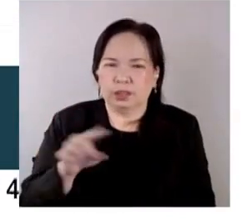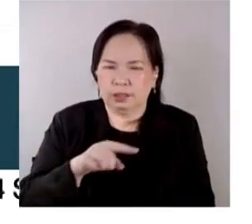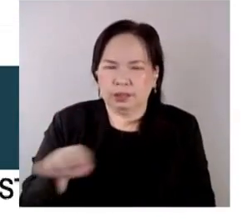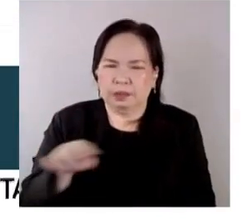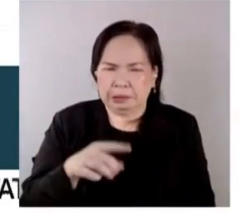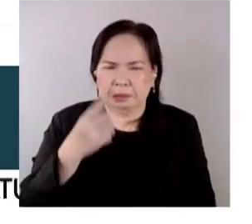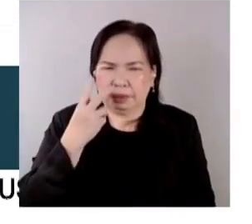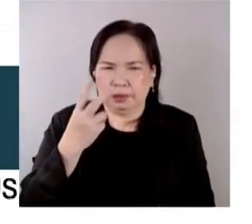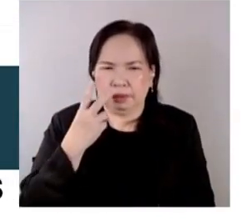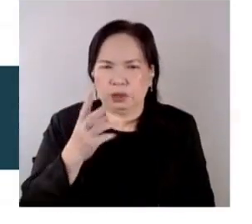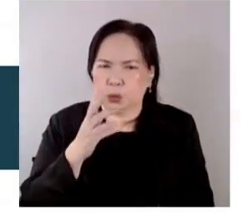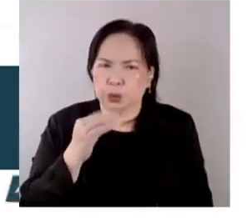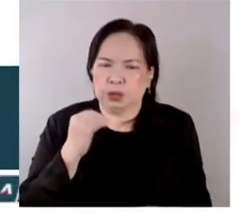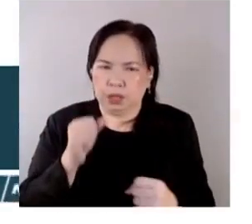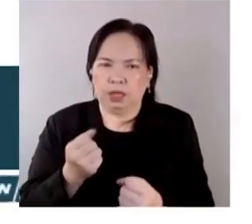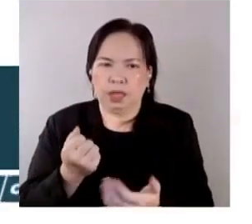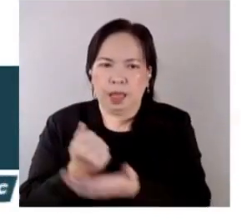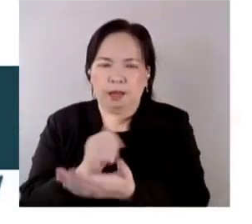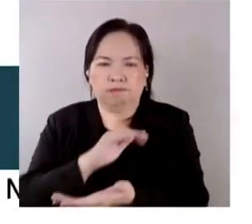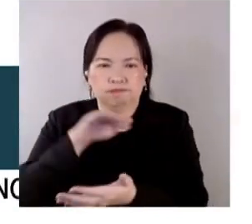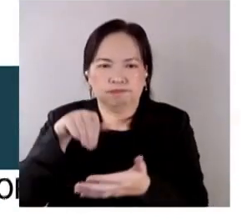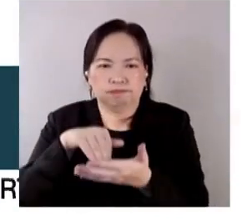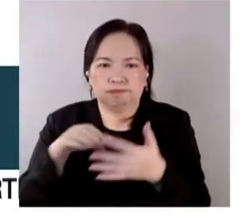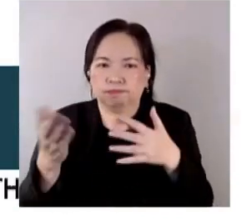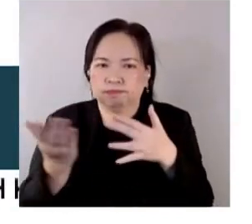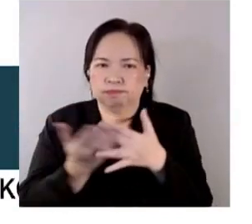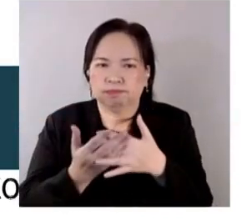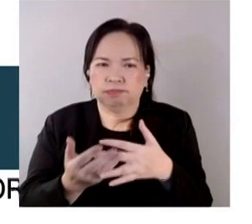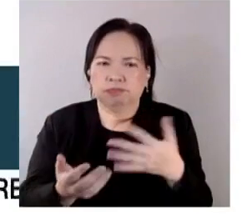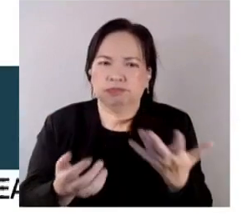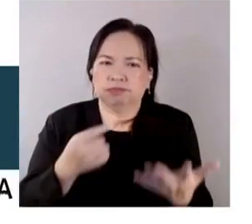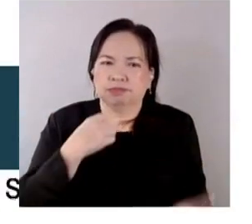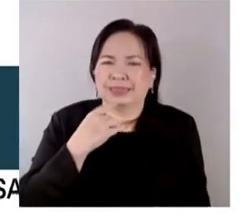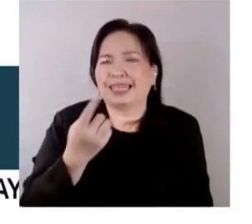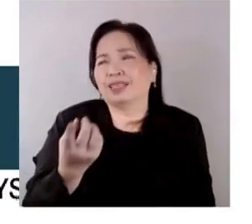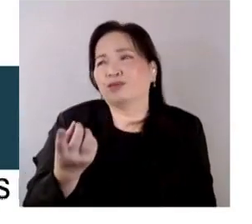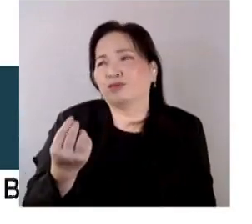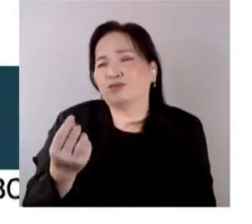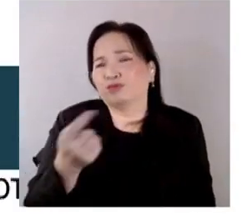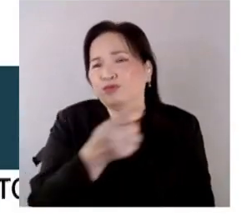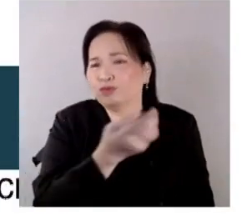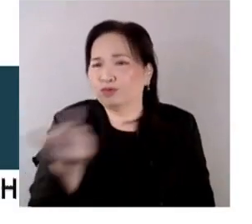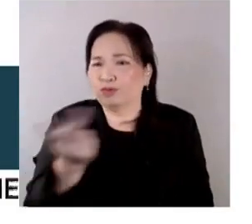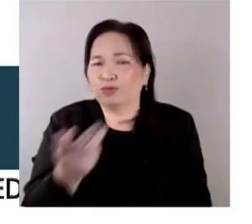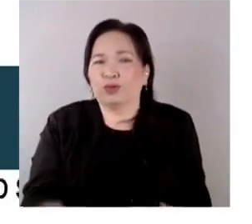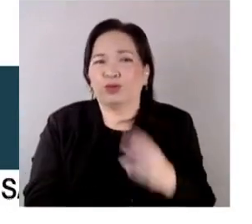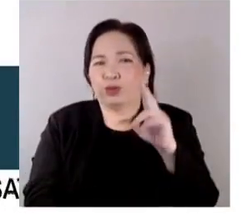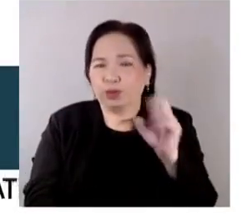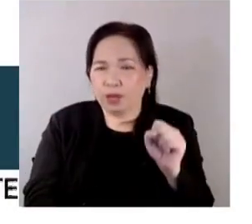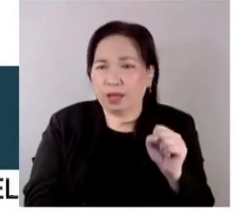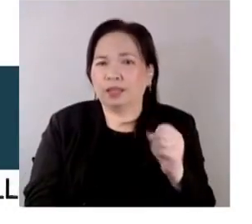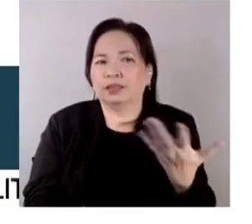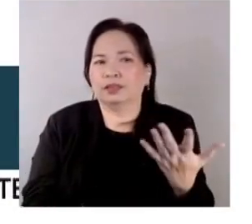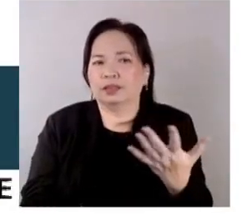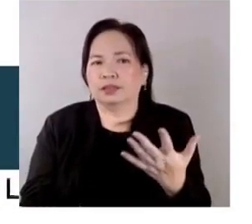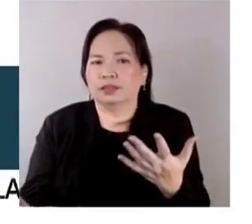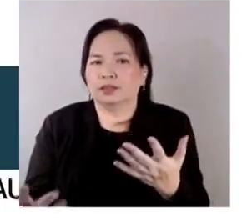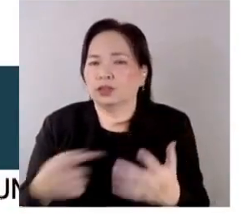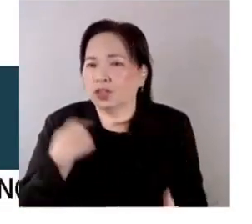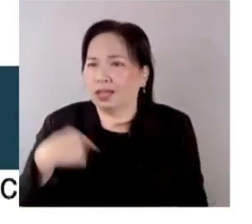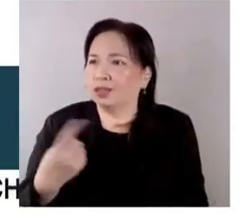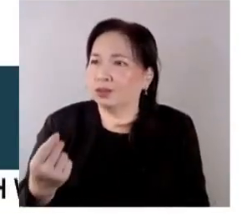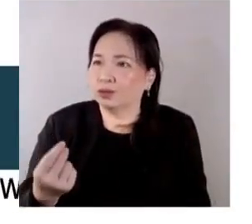Mm. And so what should both sides be doing at this point, and how should the world await? At least at this point in time, they're